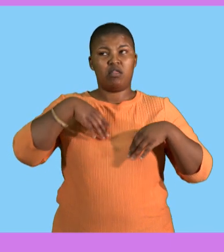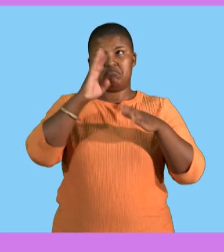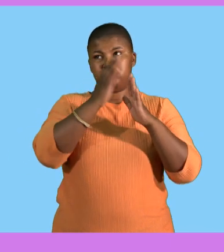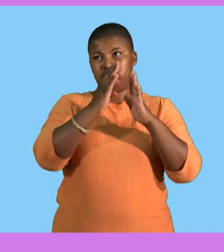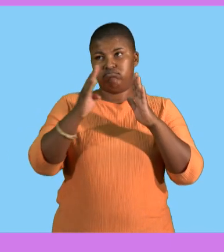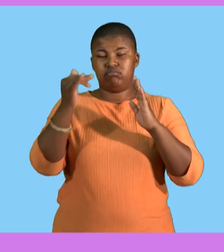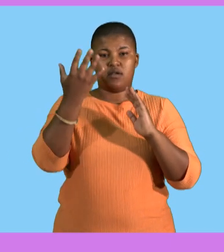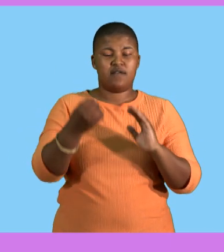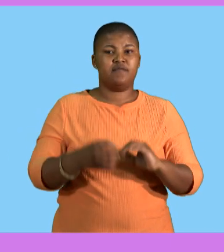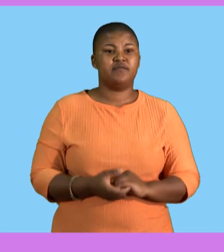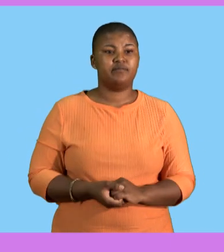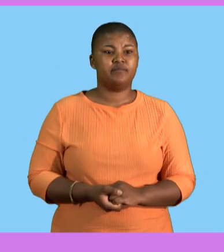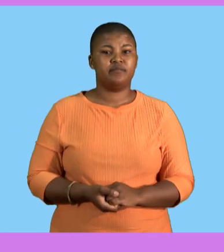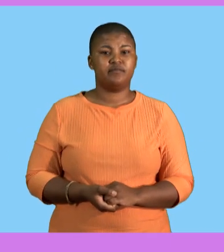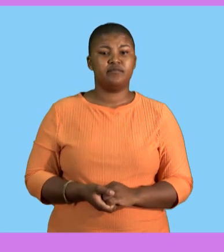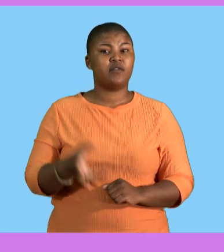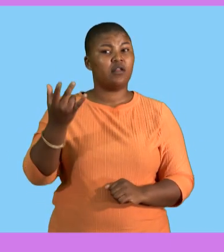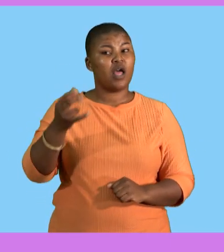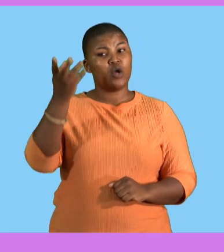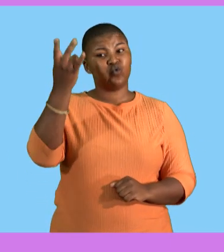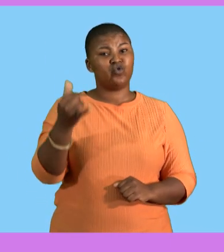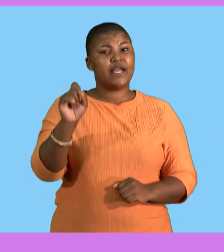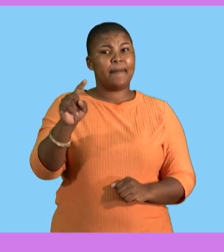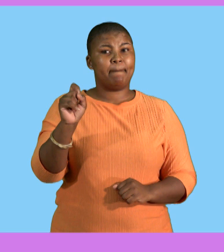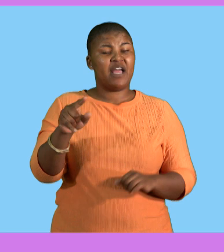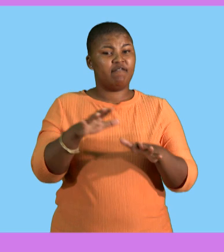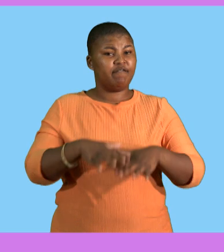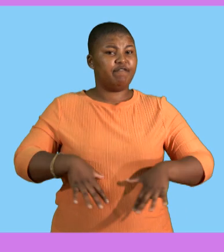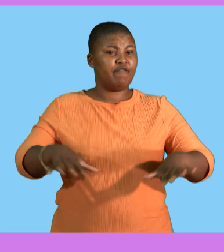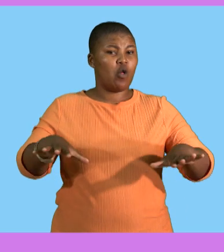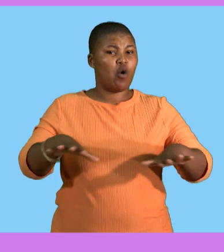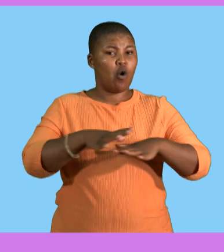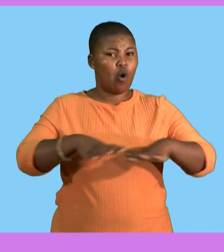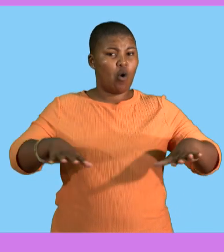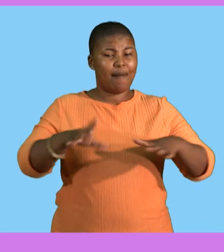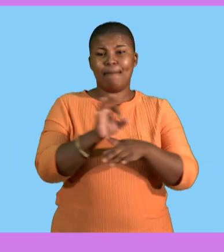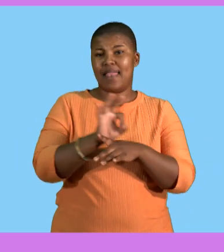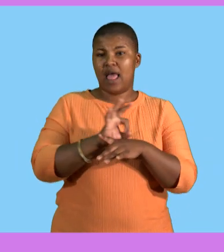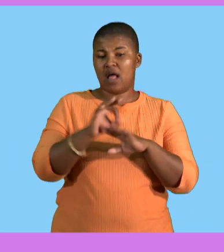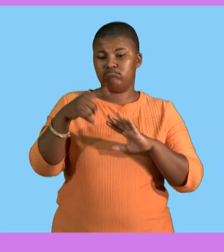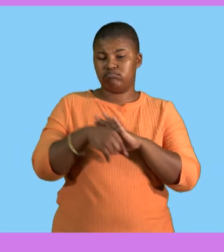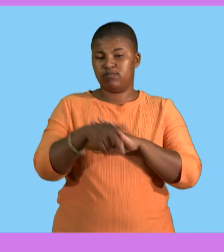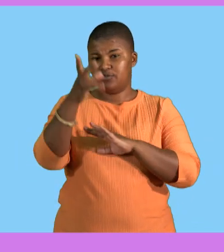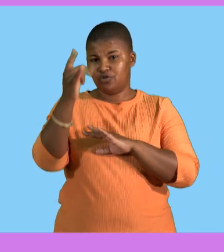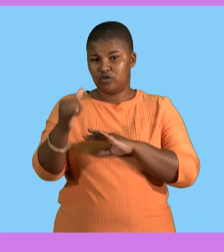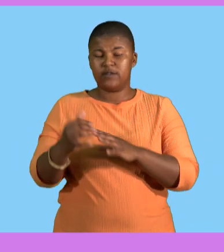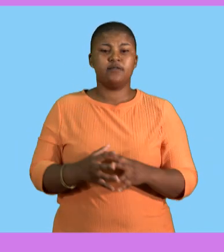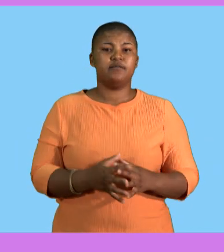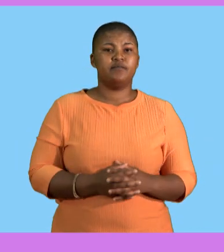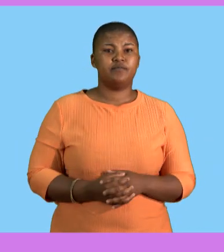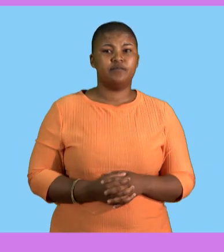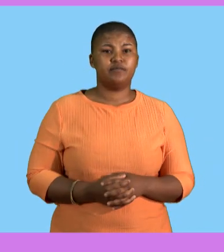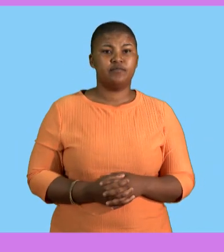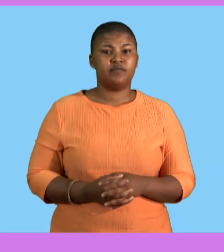So let's look to the floor plan in detail, starting by